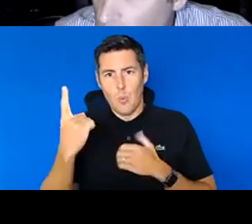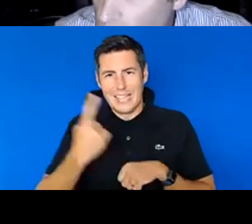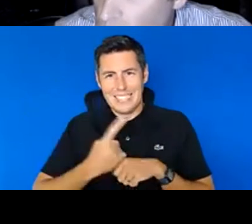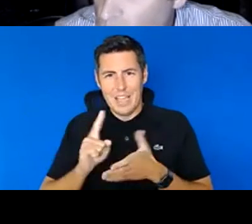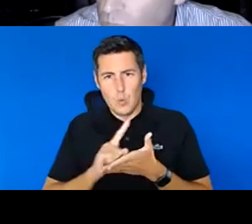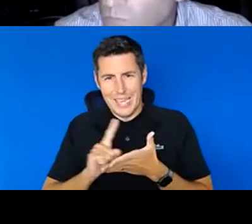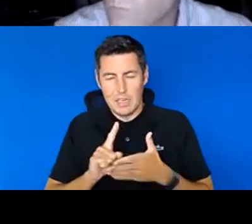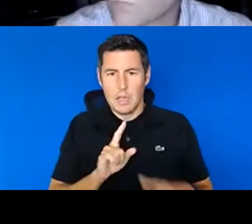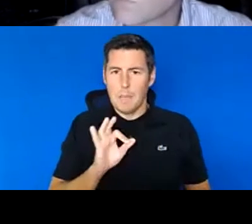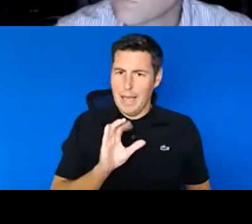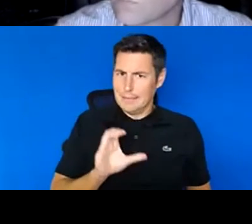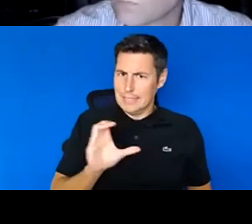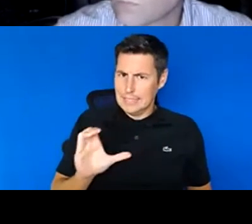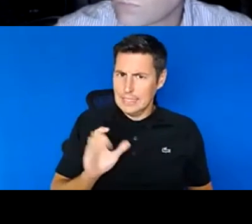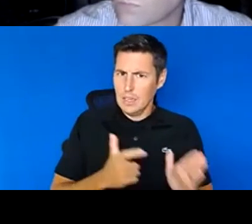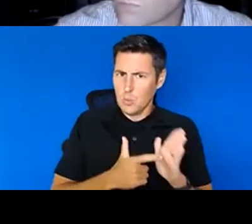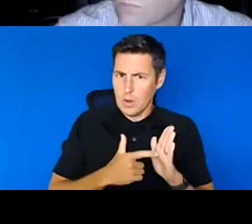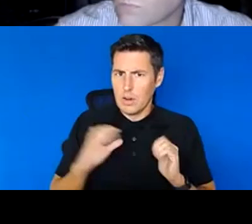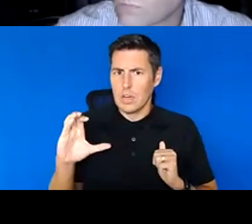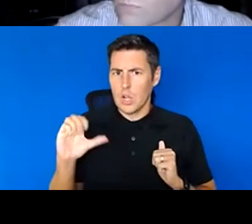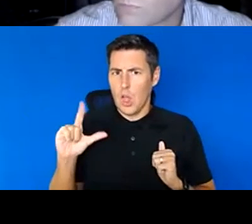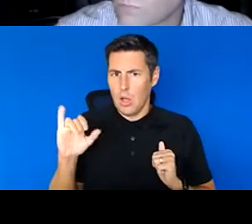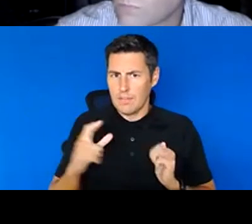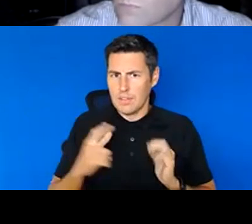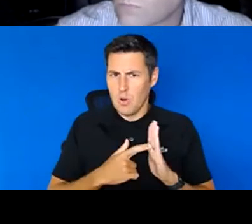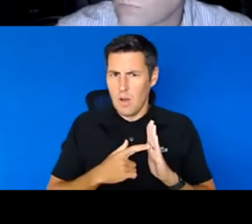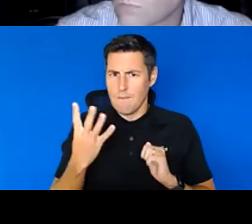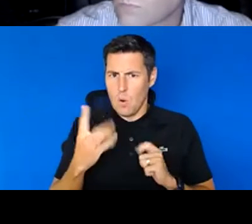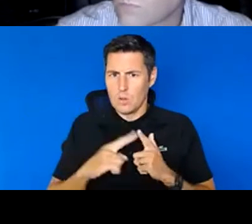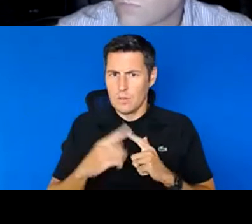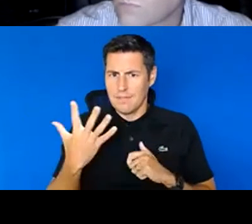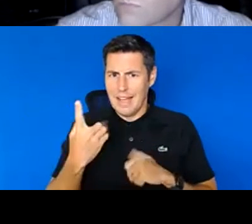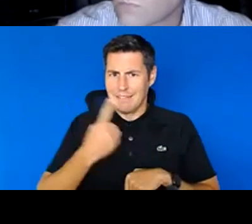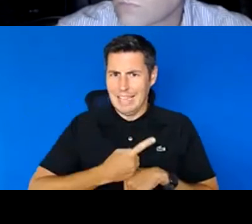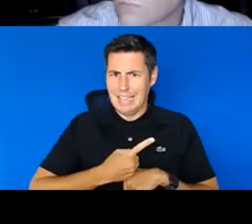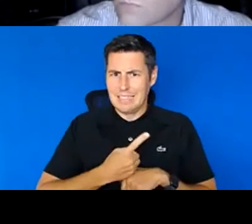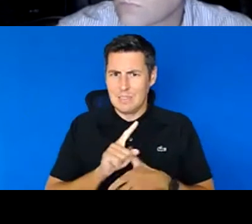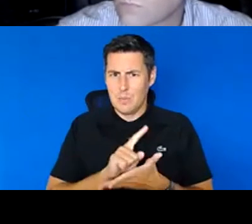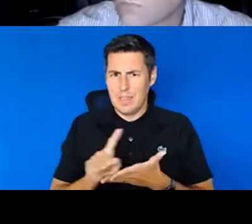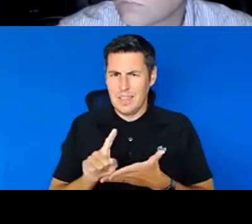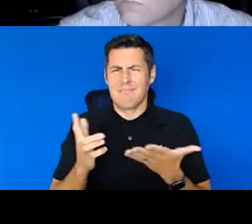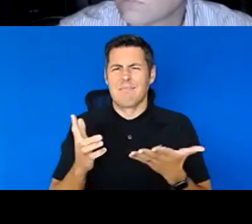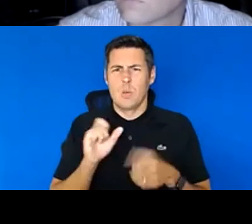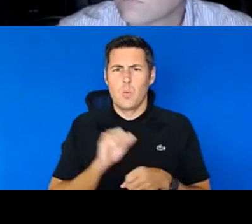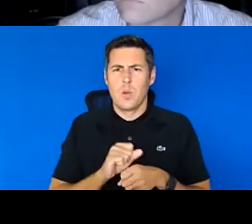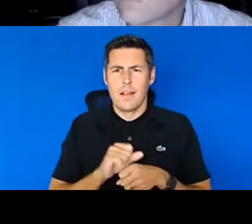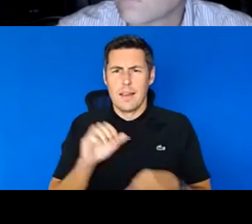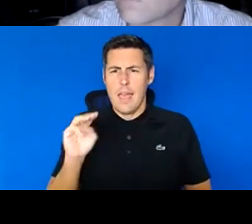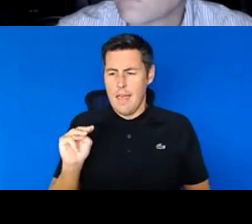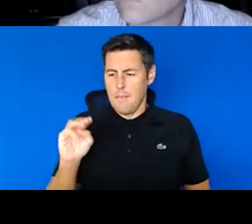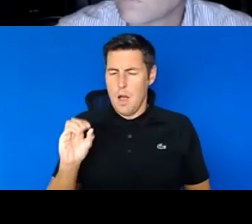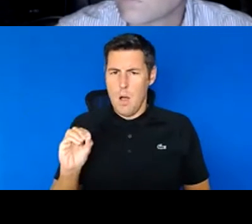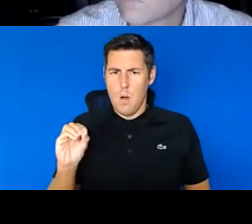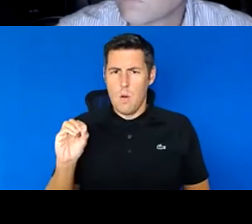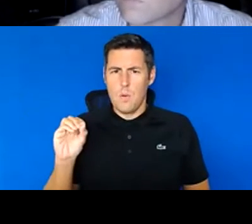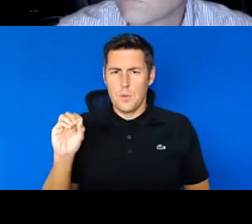at FCC and at Clovis are having to come in 4 to 5 days a week. So we're working on an MOU with the district, with